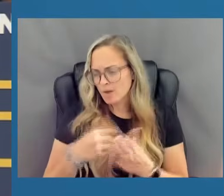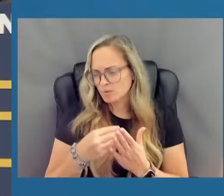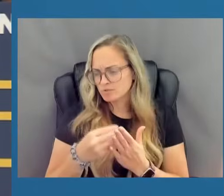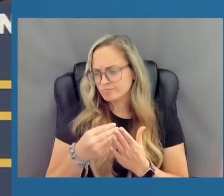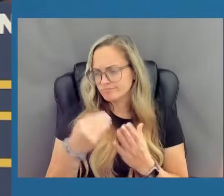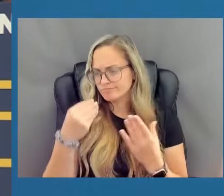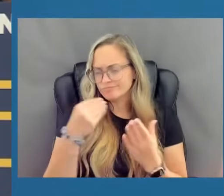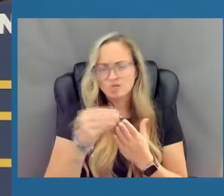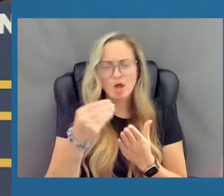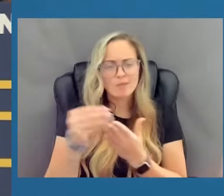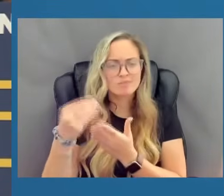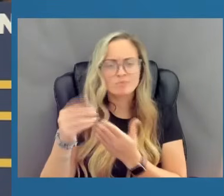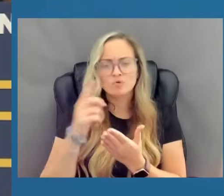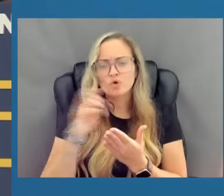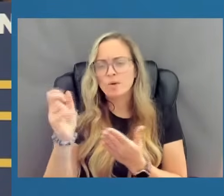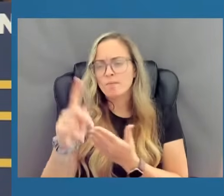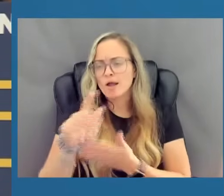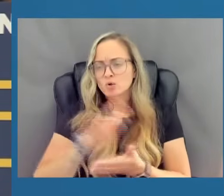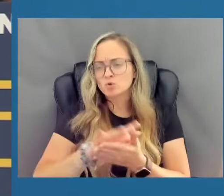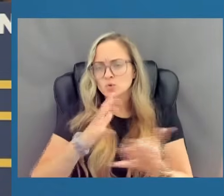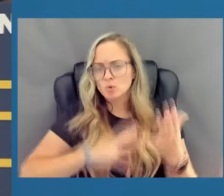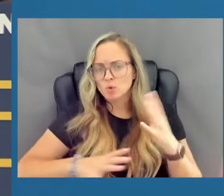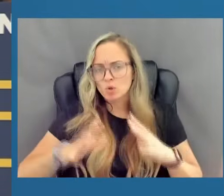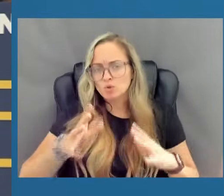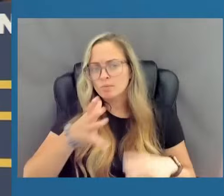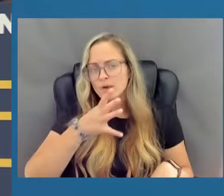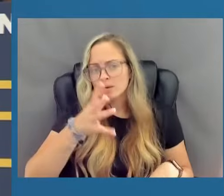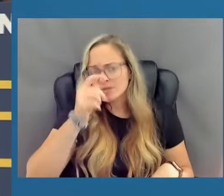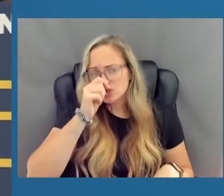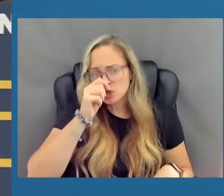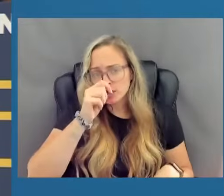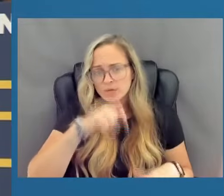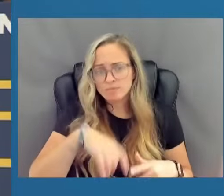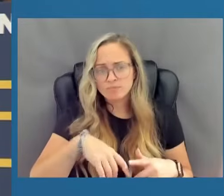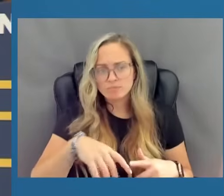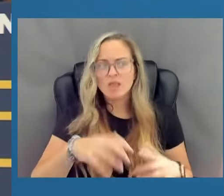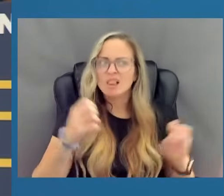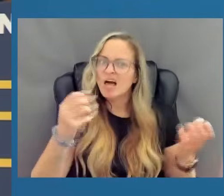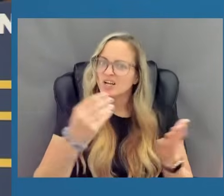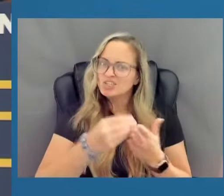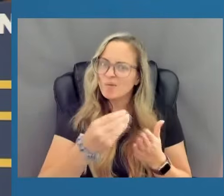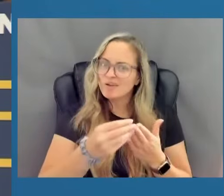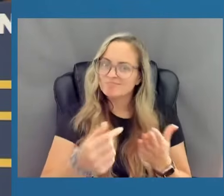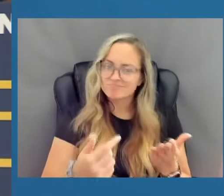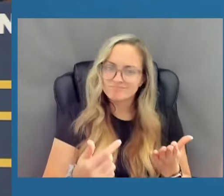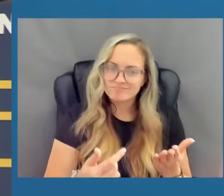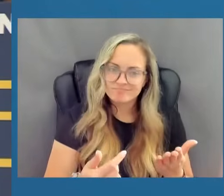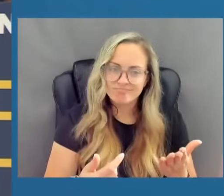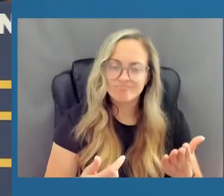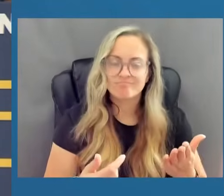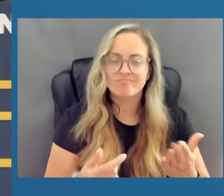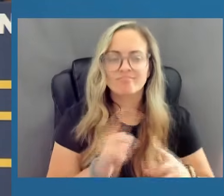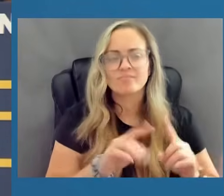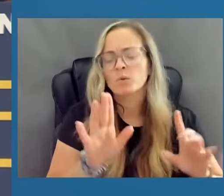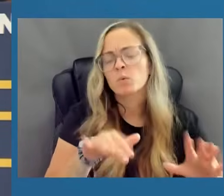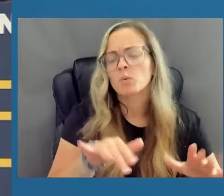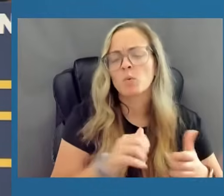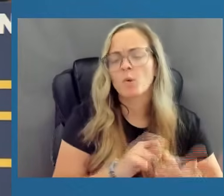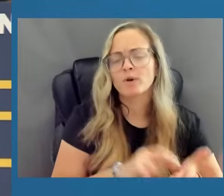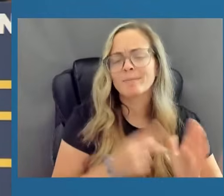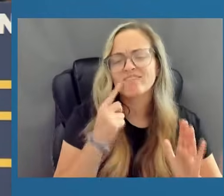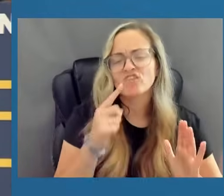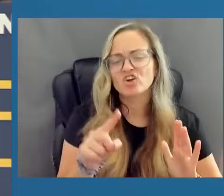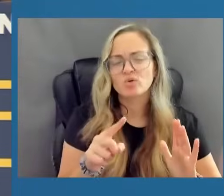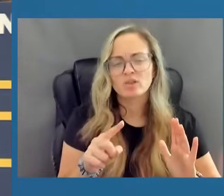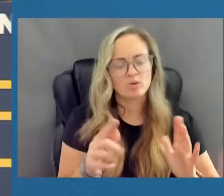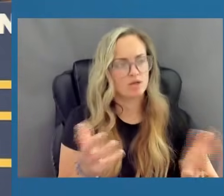back-to-school clothes for moms at Target. I've done a lot of shopping. And I said, what would it mean to you? And people were just